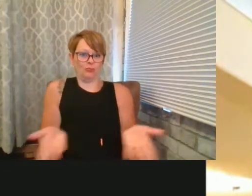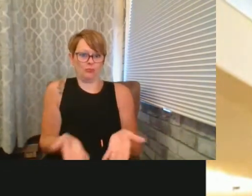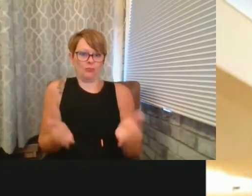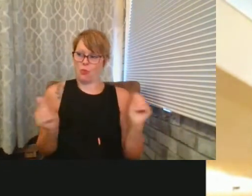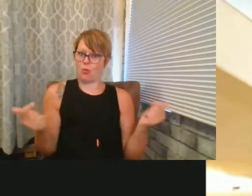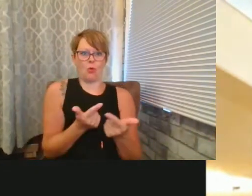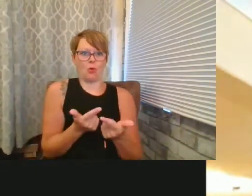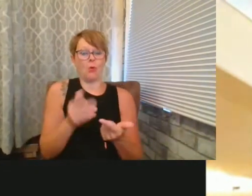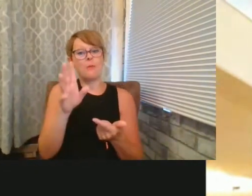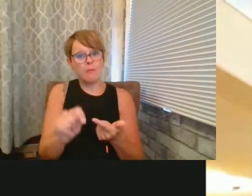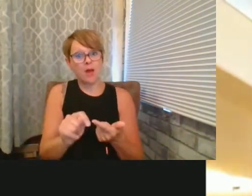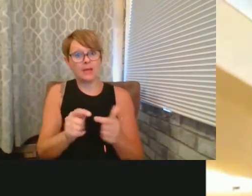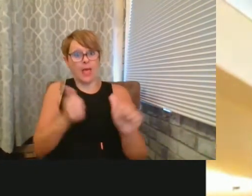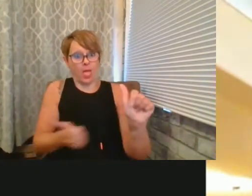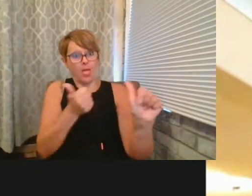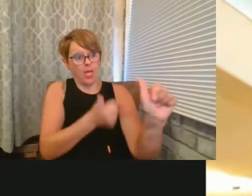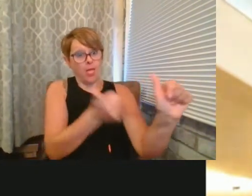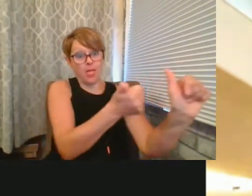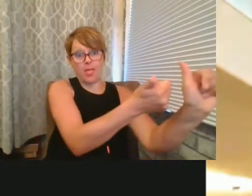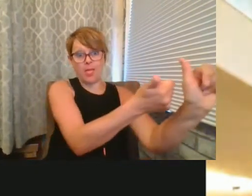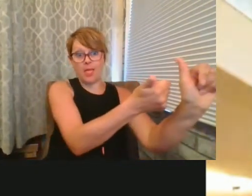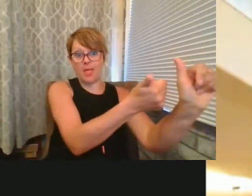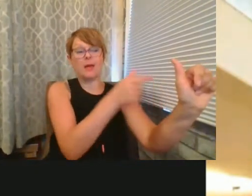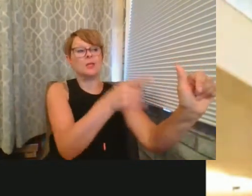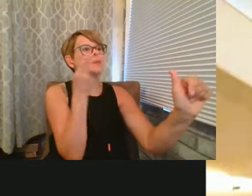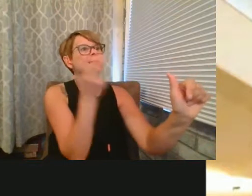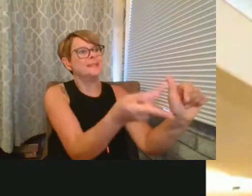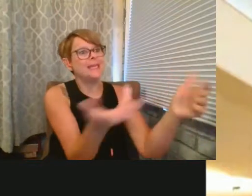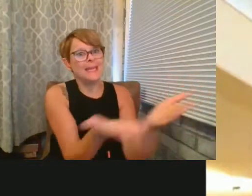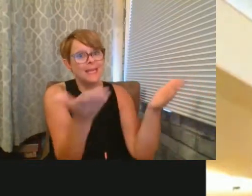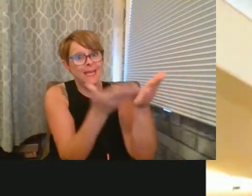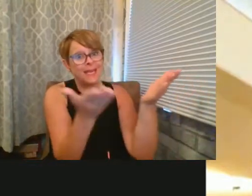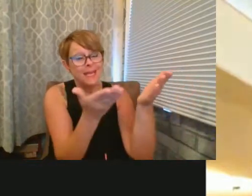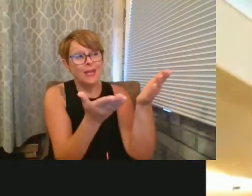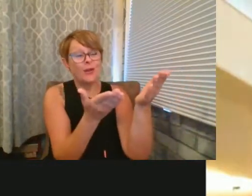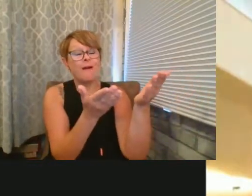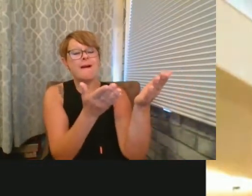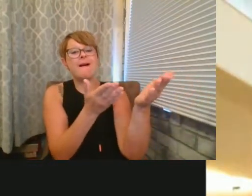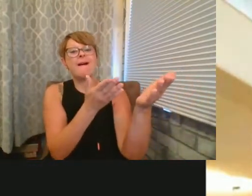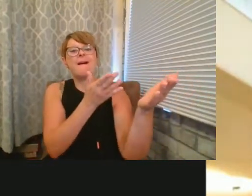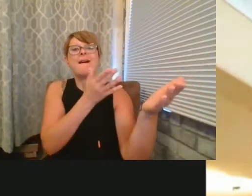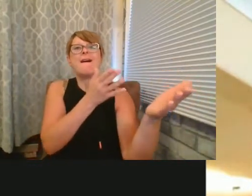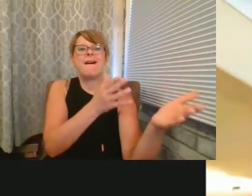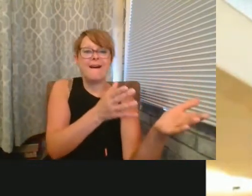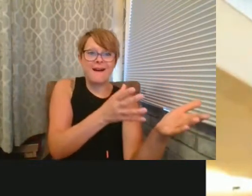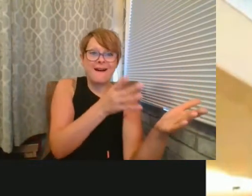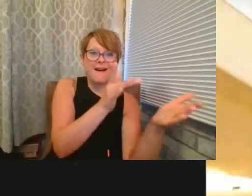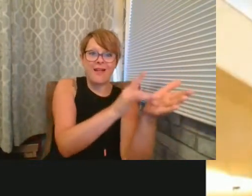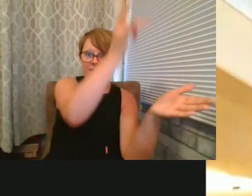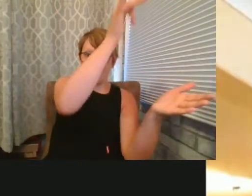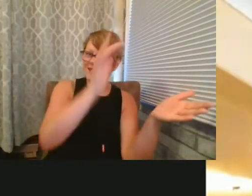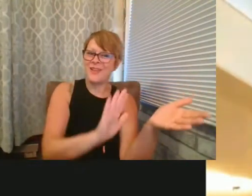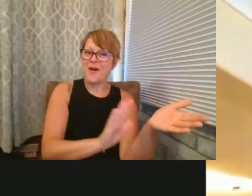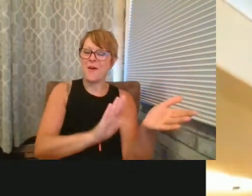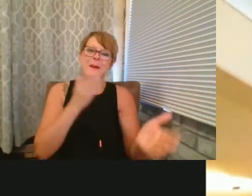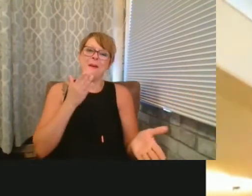really follow the ways that you find here. You should learn them, improve them, adapt them, and improve on them. This is what I